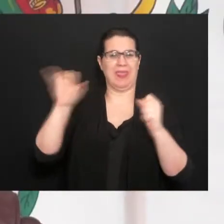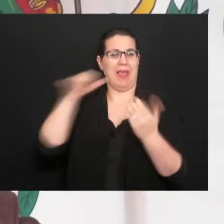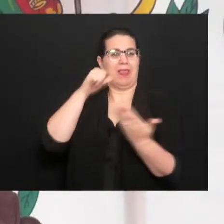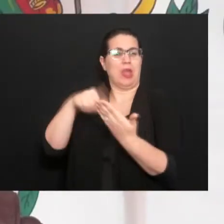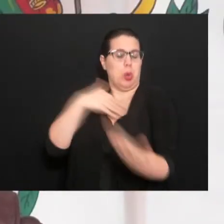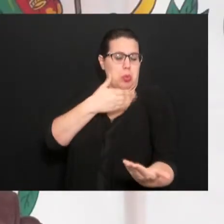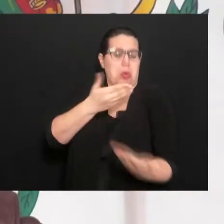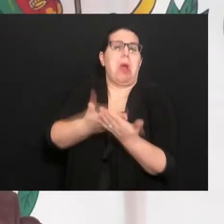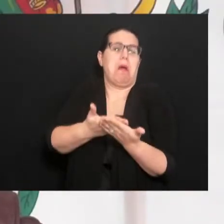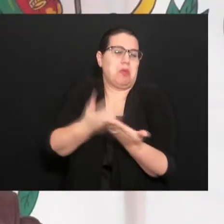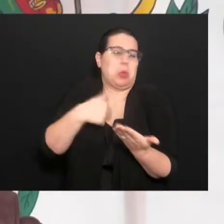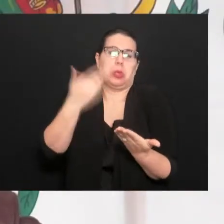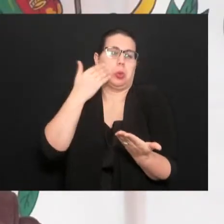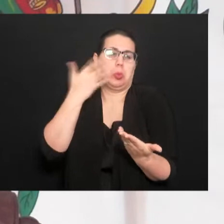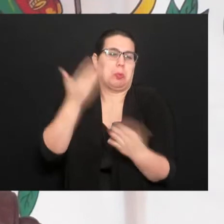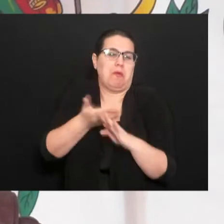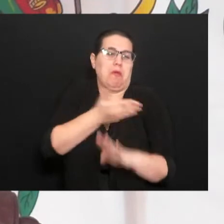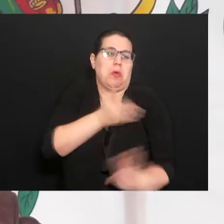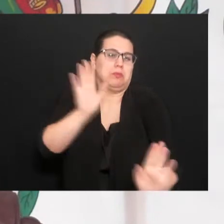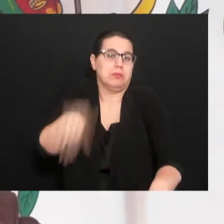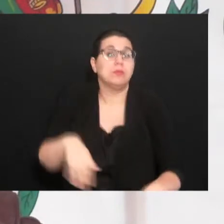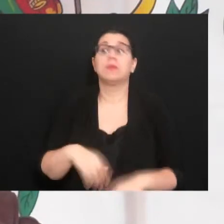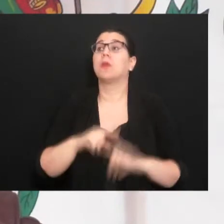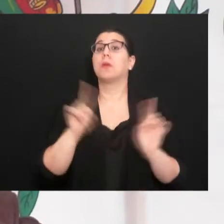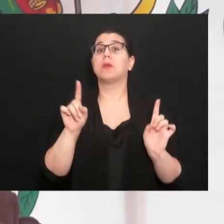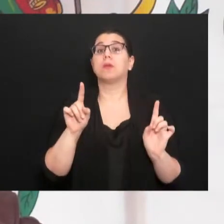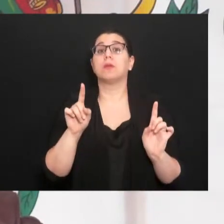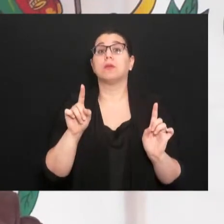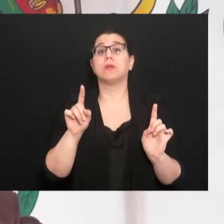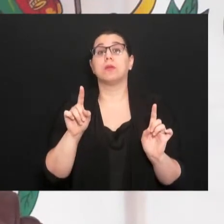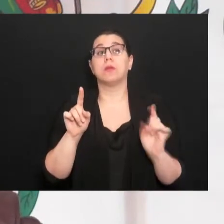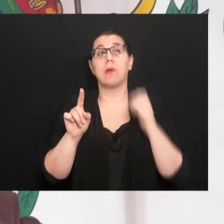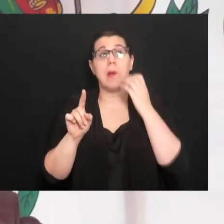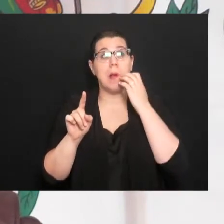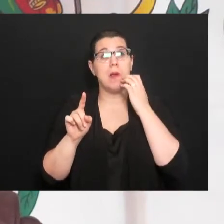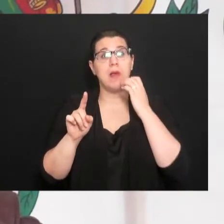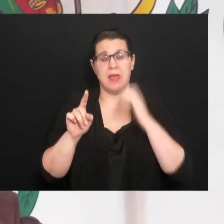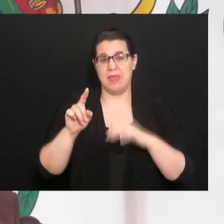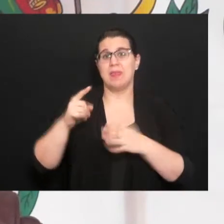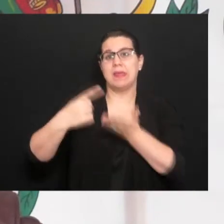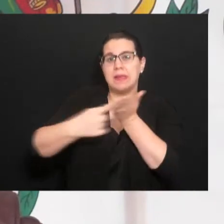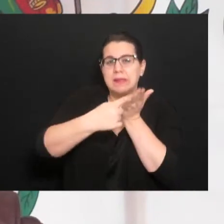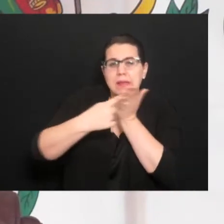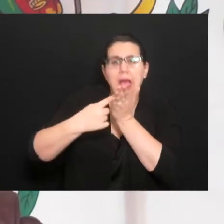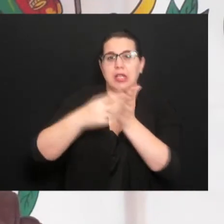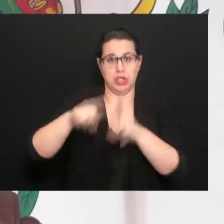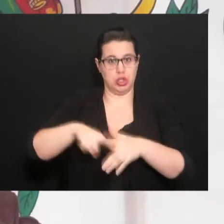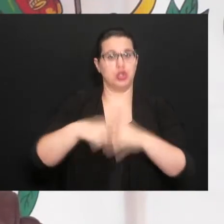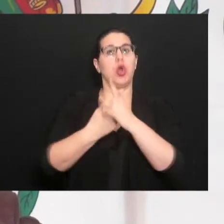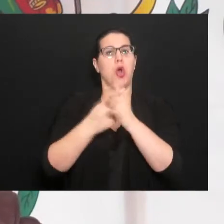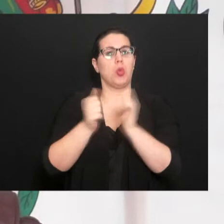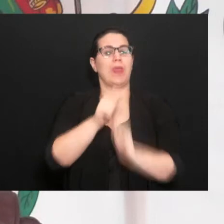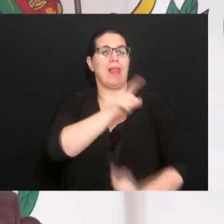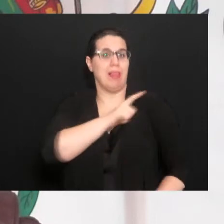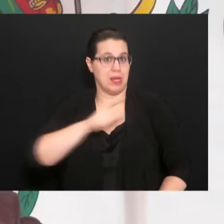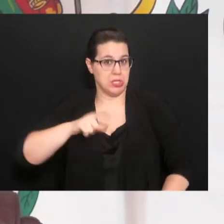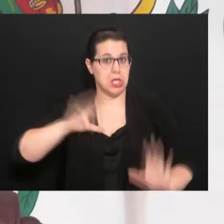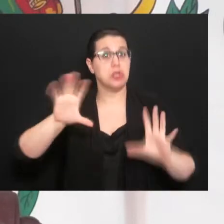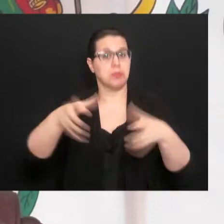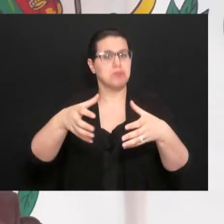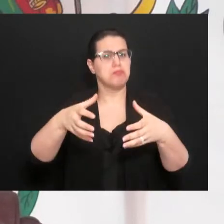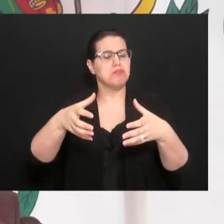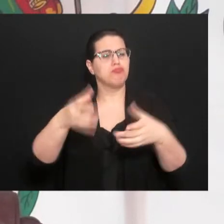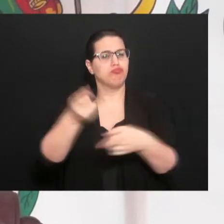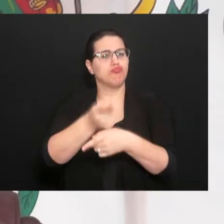but with all that, I think the discussion, started on the legislative level, which is right,